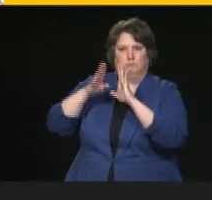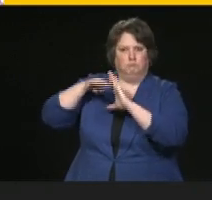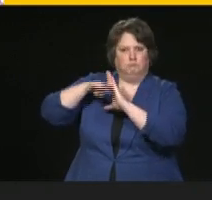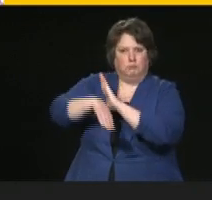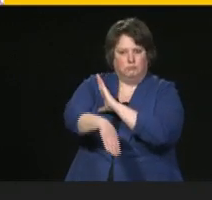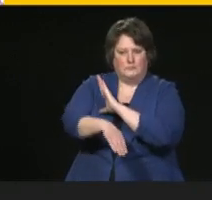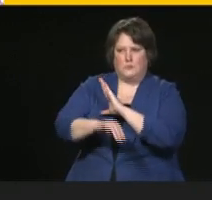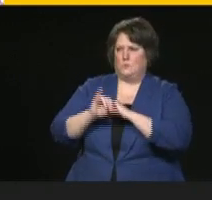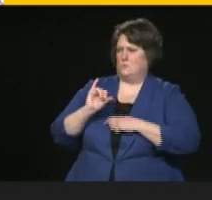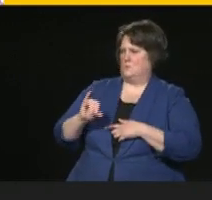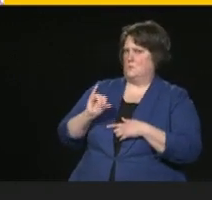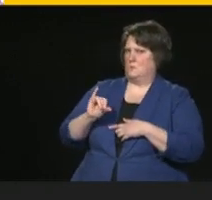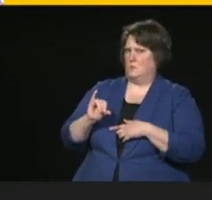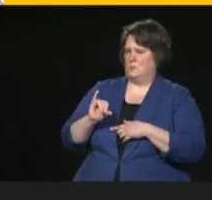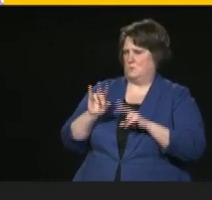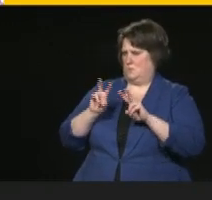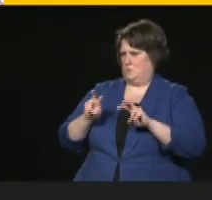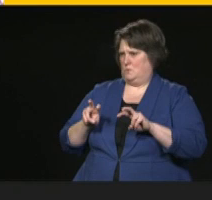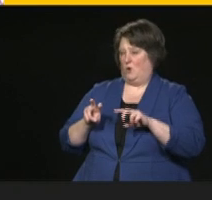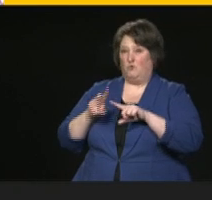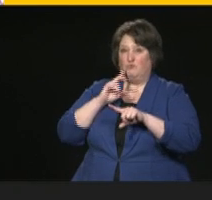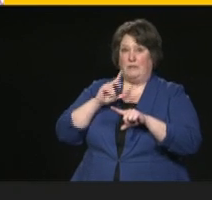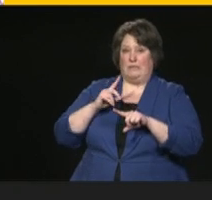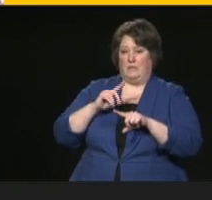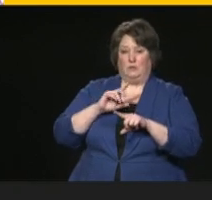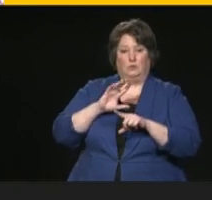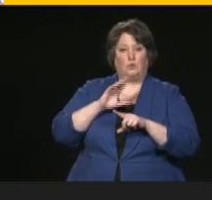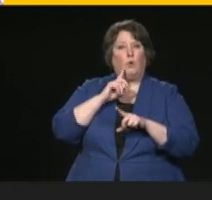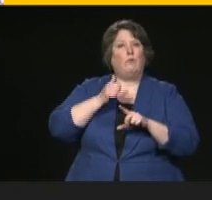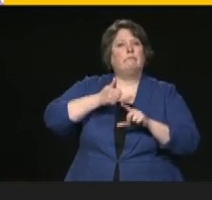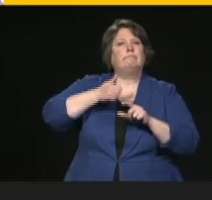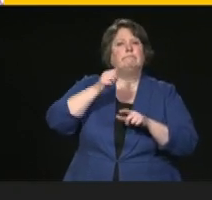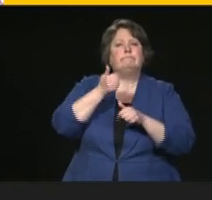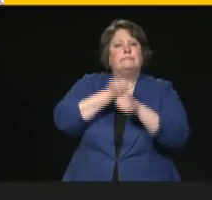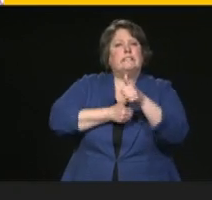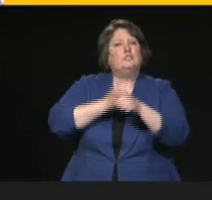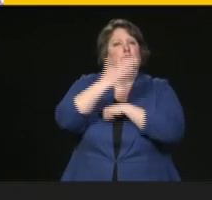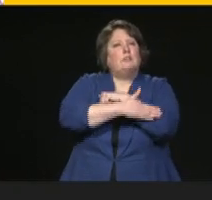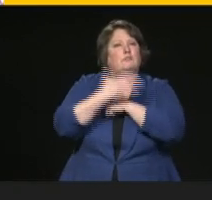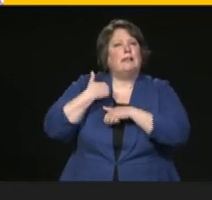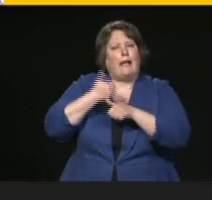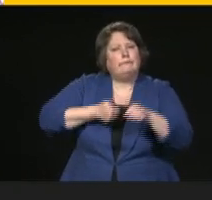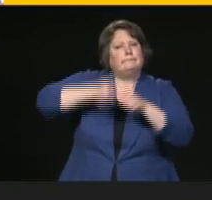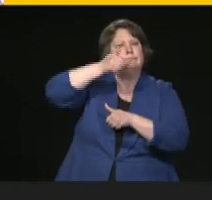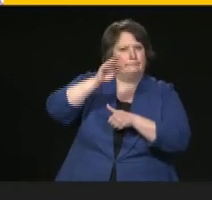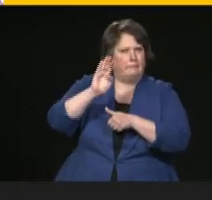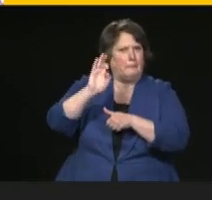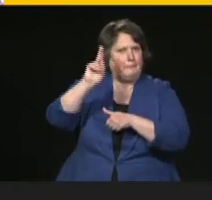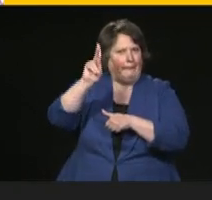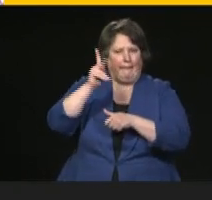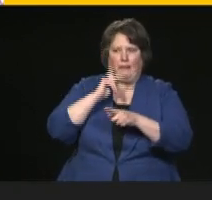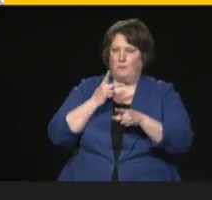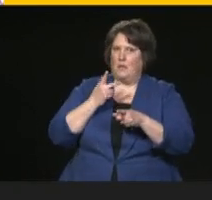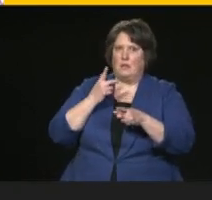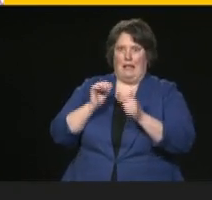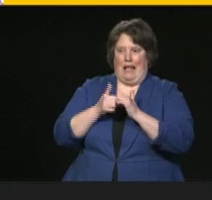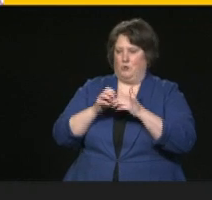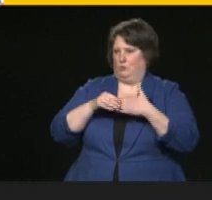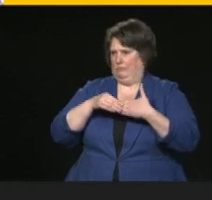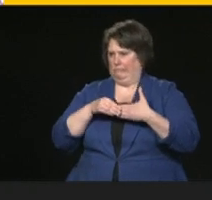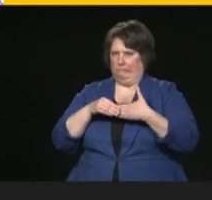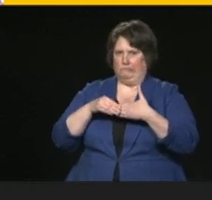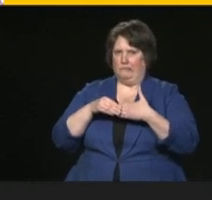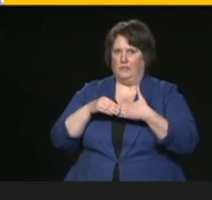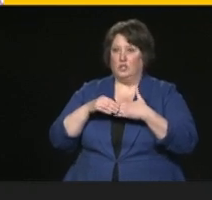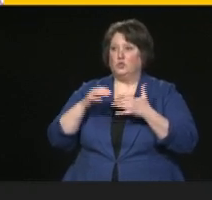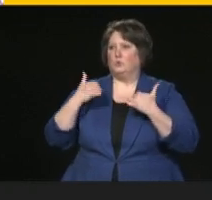maneuver. Accordingly, it has been a consensus in a profession for quite some time that the next major economic shock would